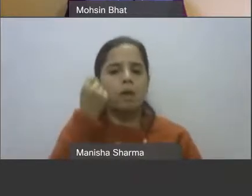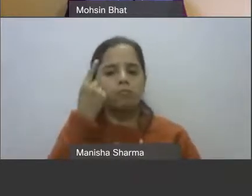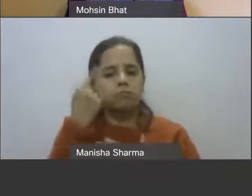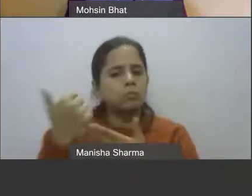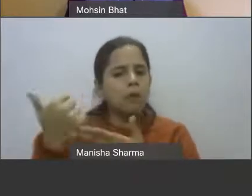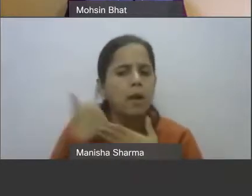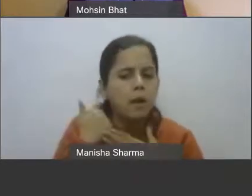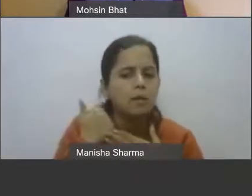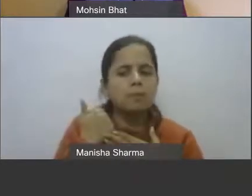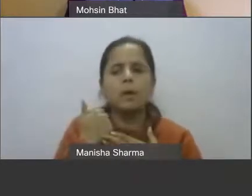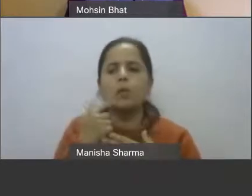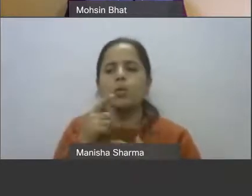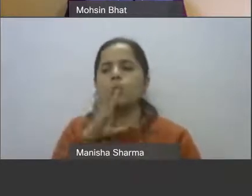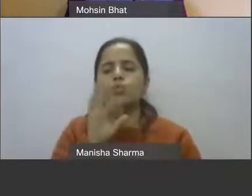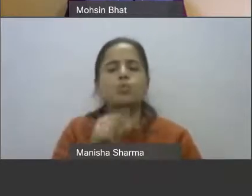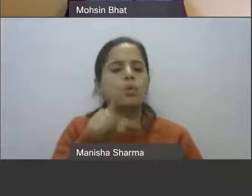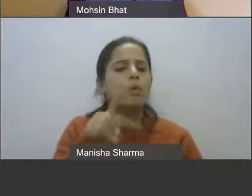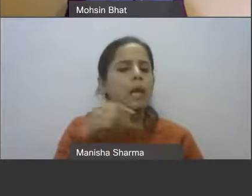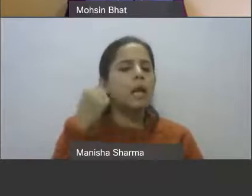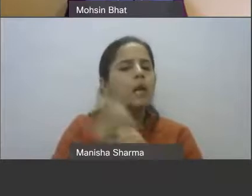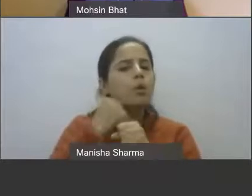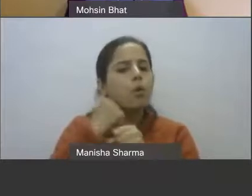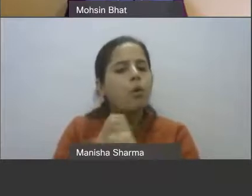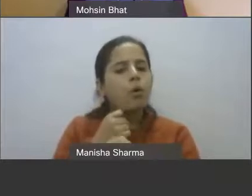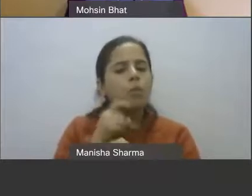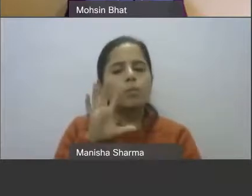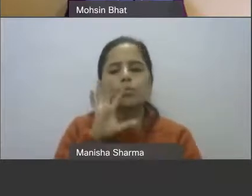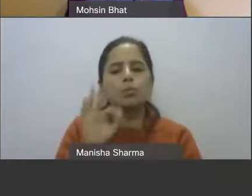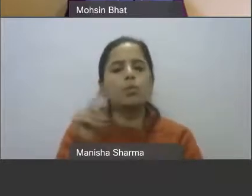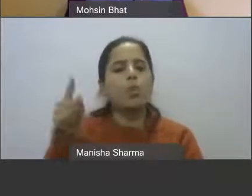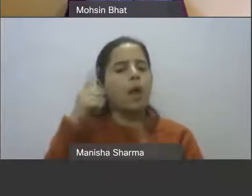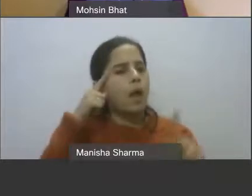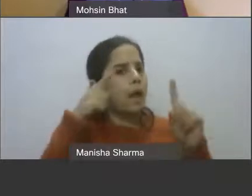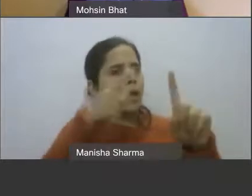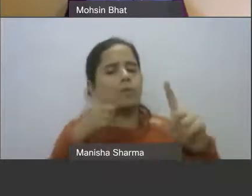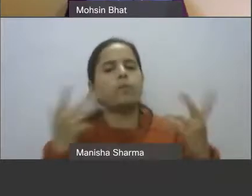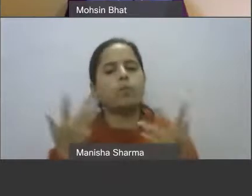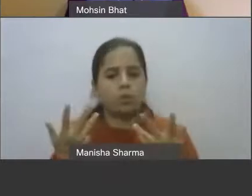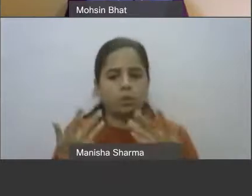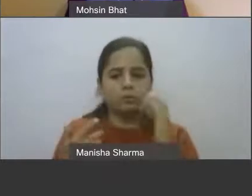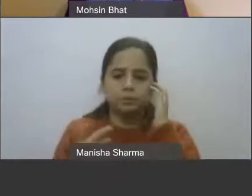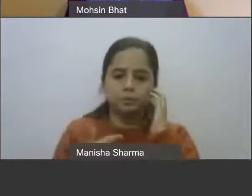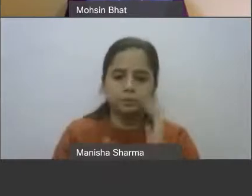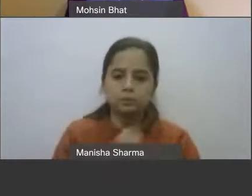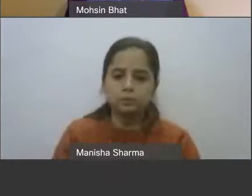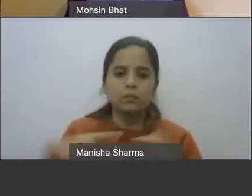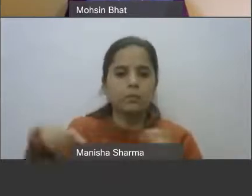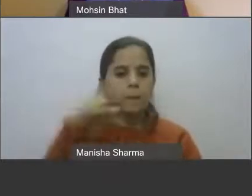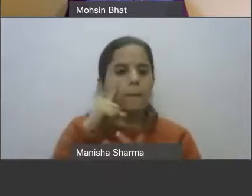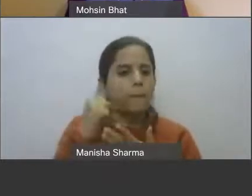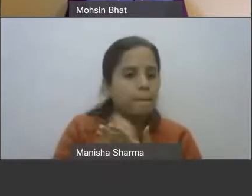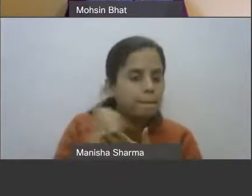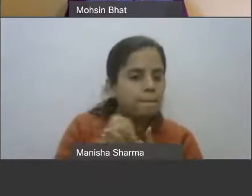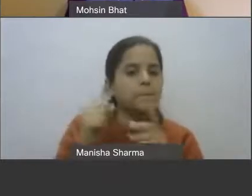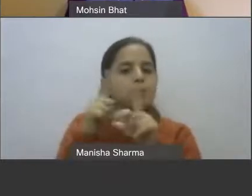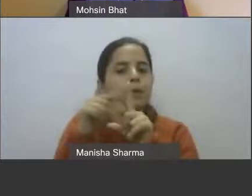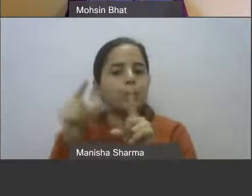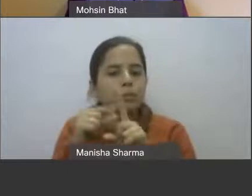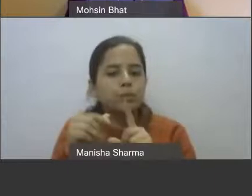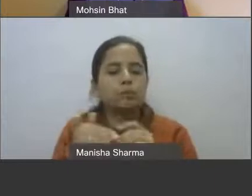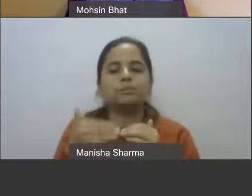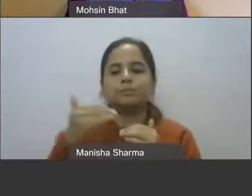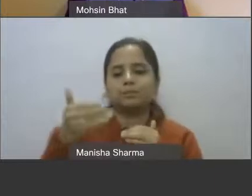understand what really is the government's legitimate objective here in trying to say, first, in the first